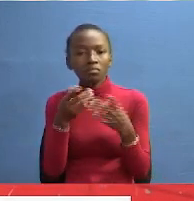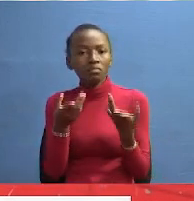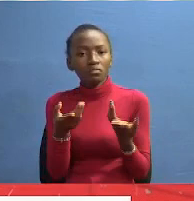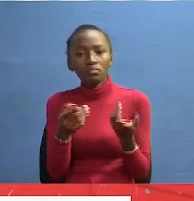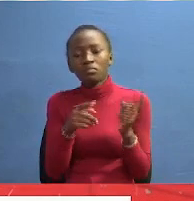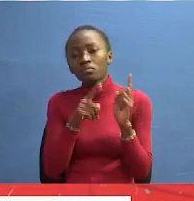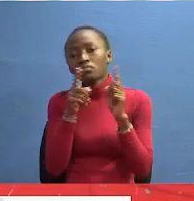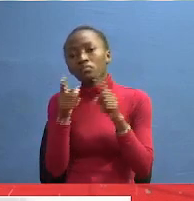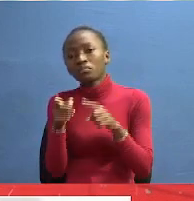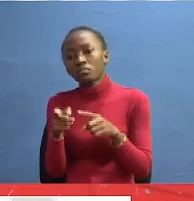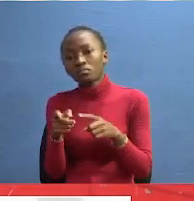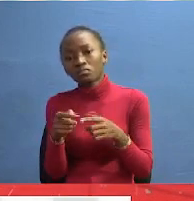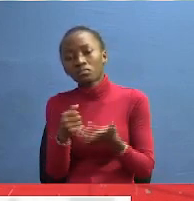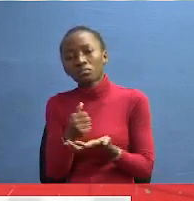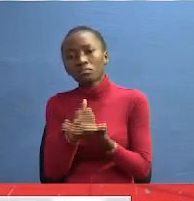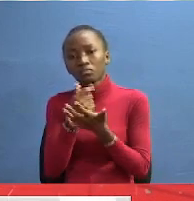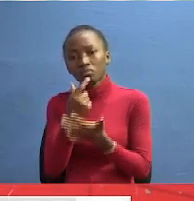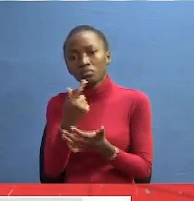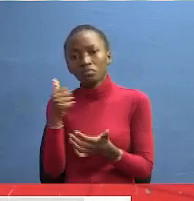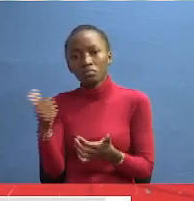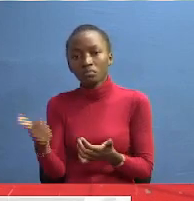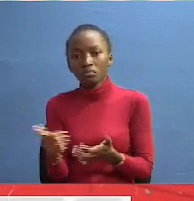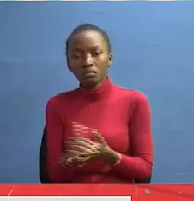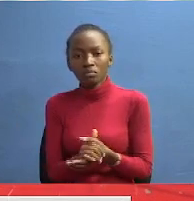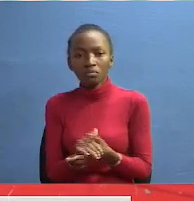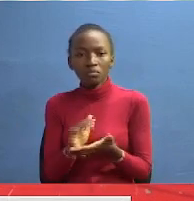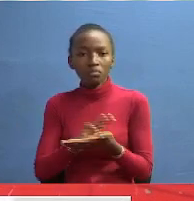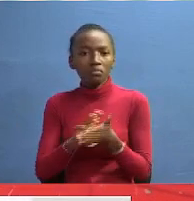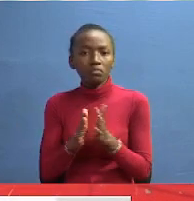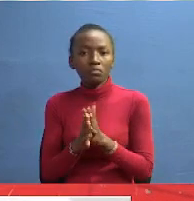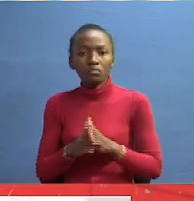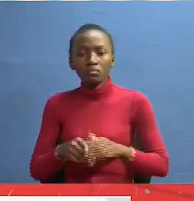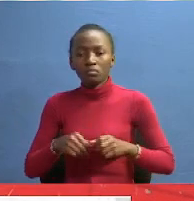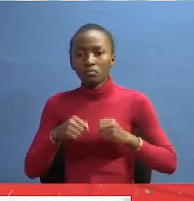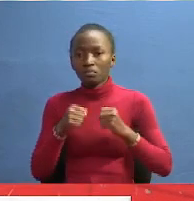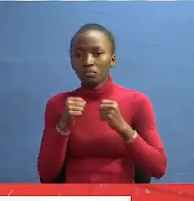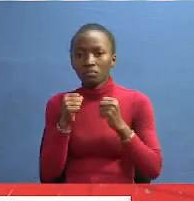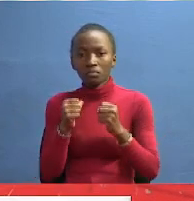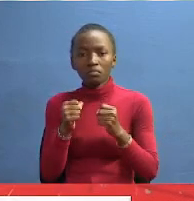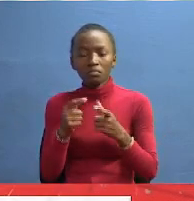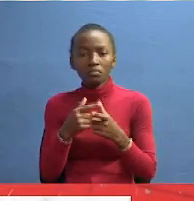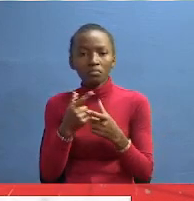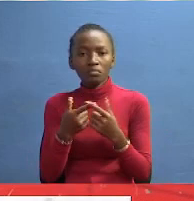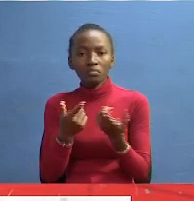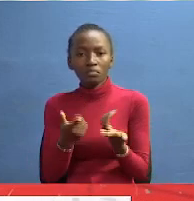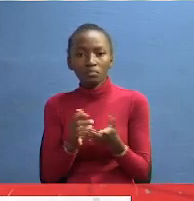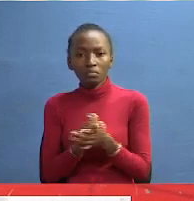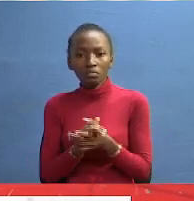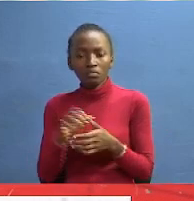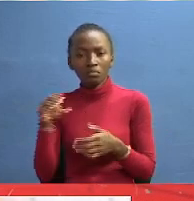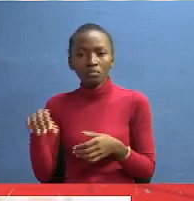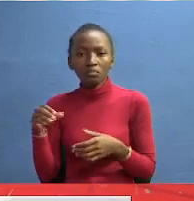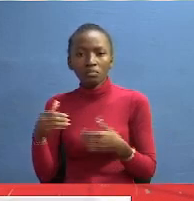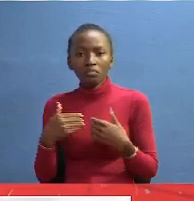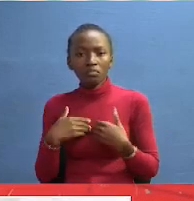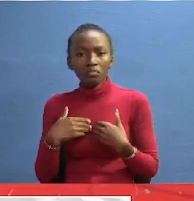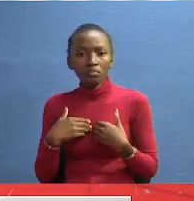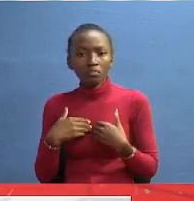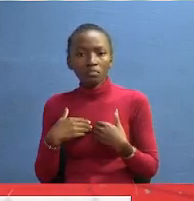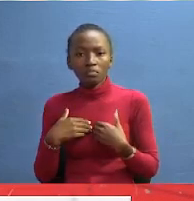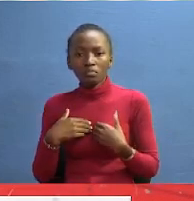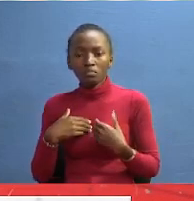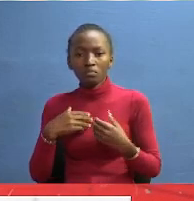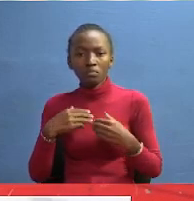one way or the other. Right. So that, of course, becomes very difficult. And then, of course, number three, we see that Congo has a very high population of